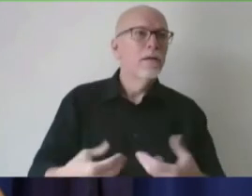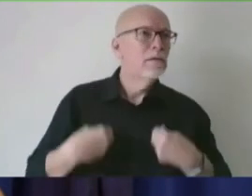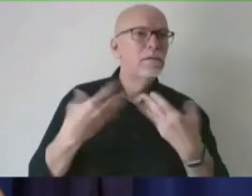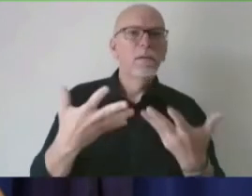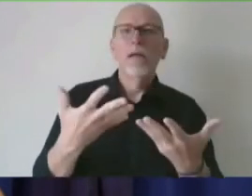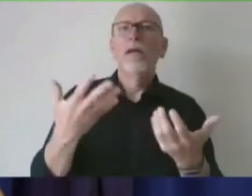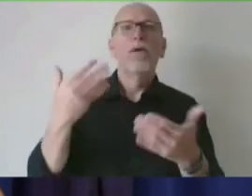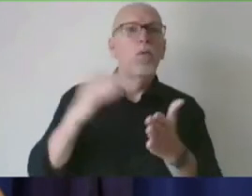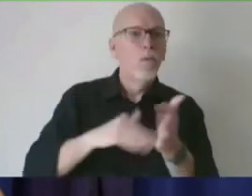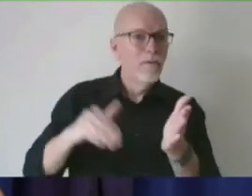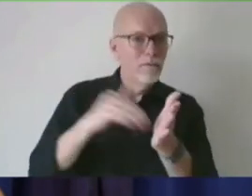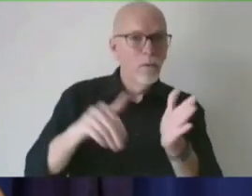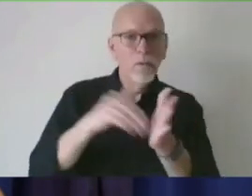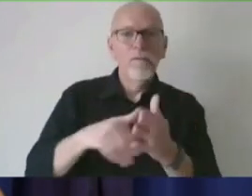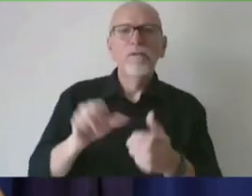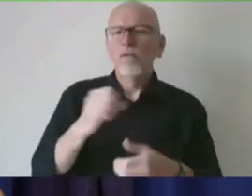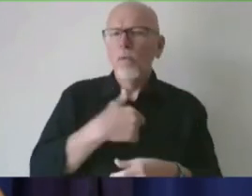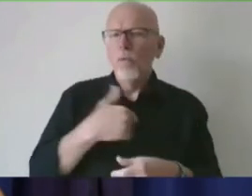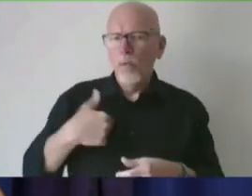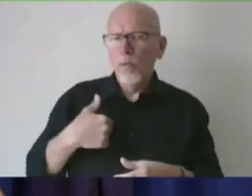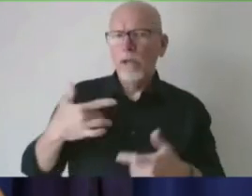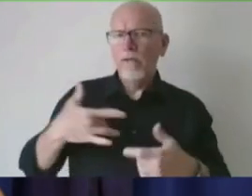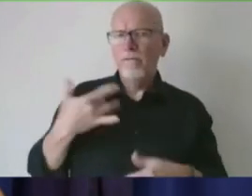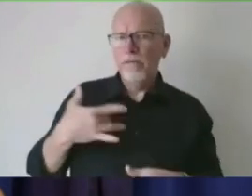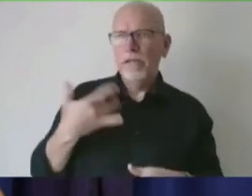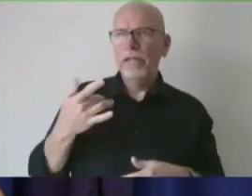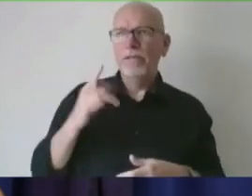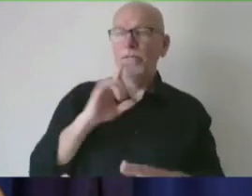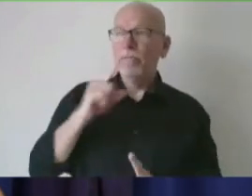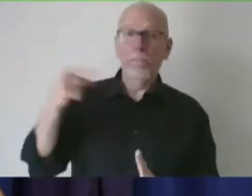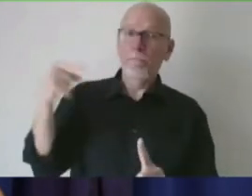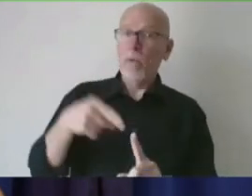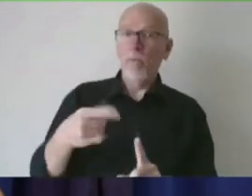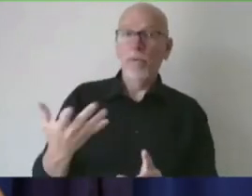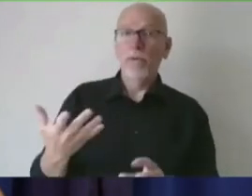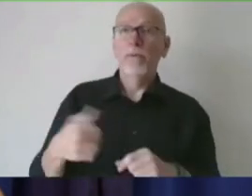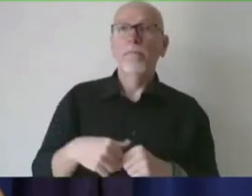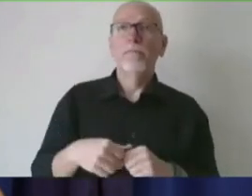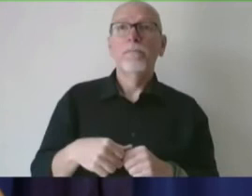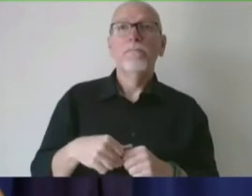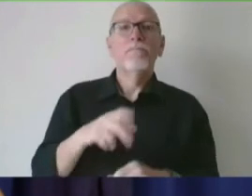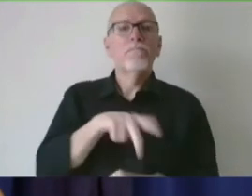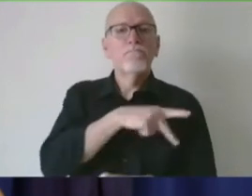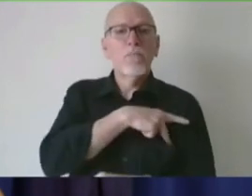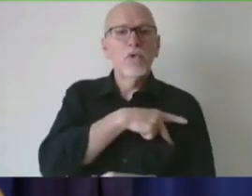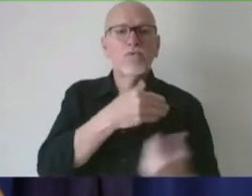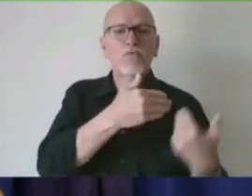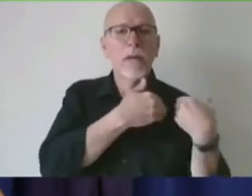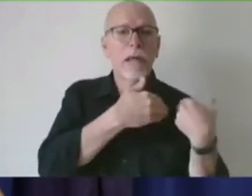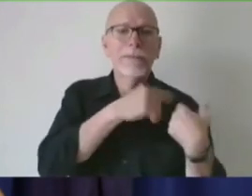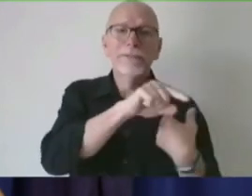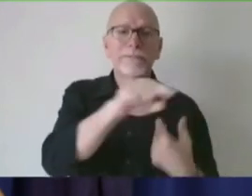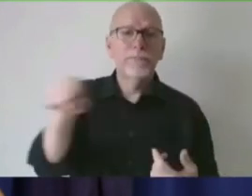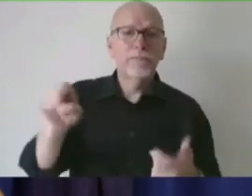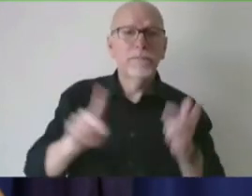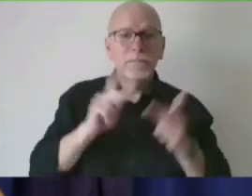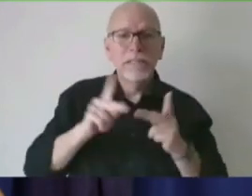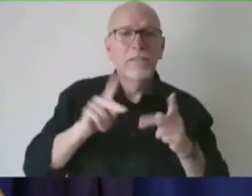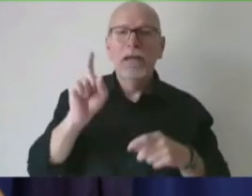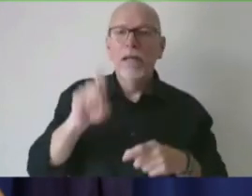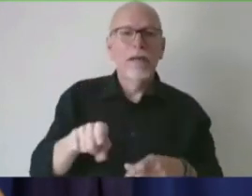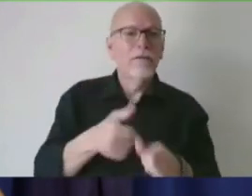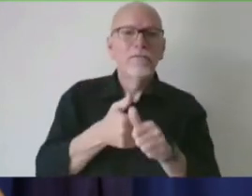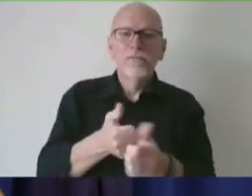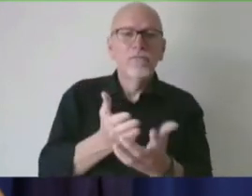again. And so we do believe that there comes down to some personal responsibility for Hoosiers across the state to